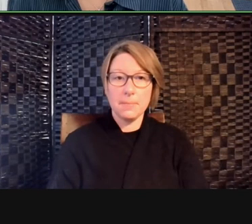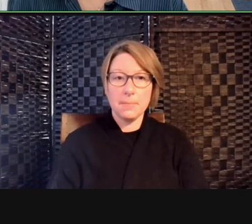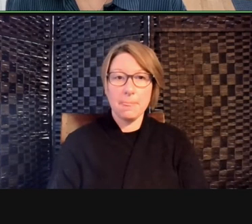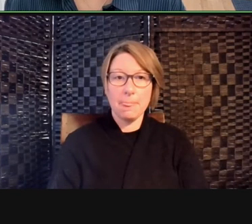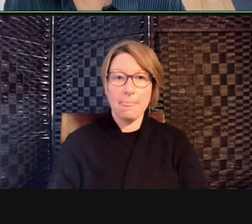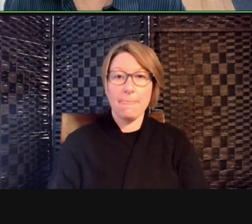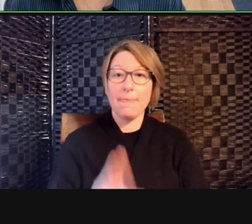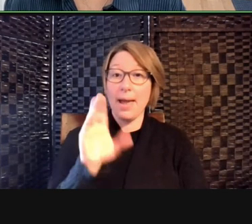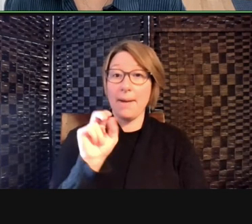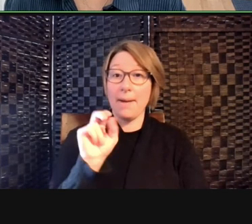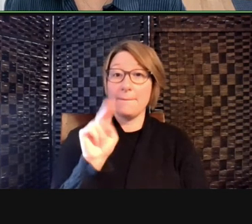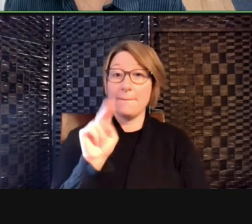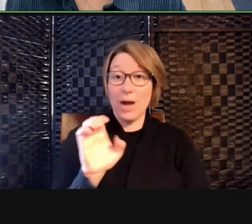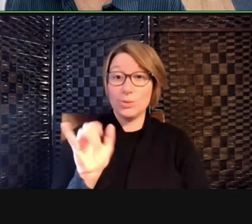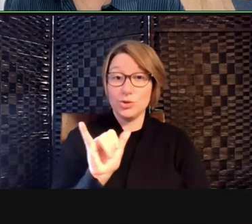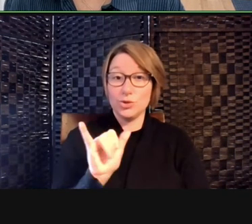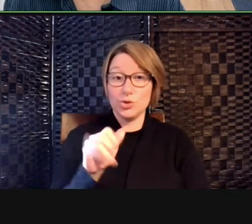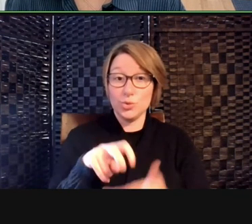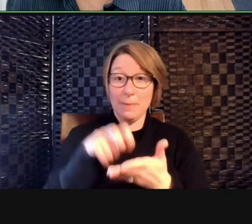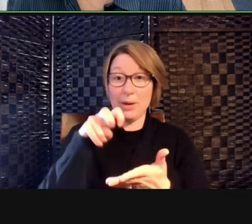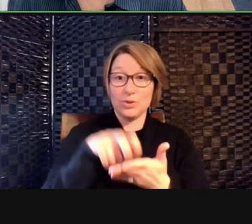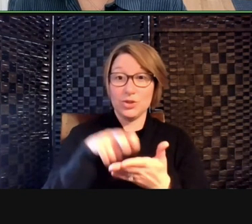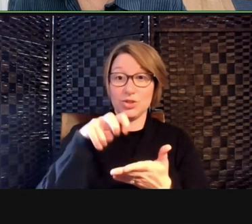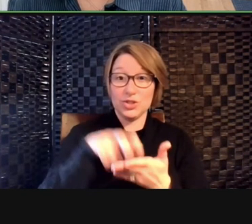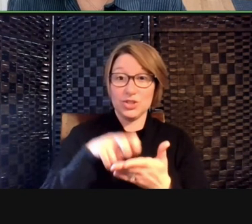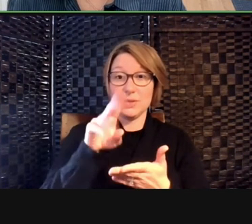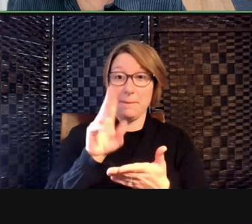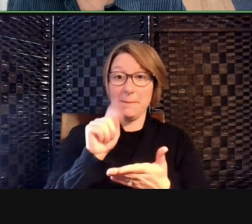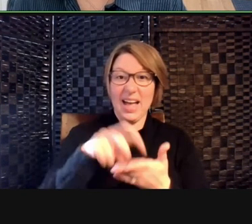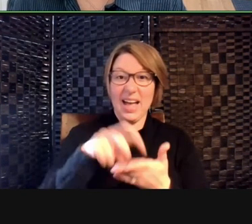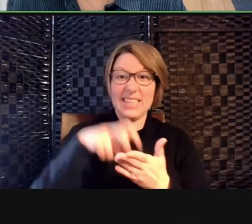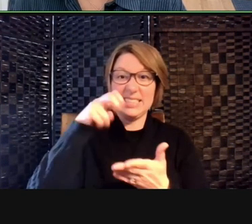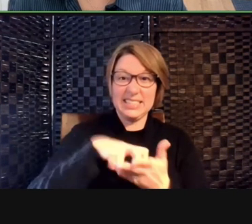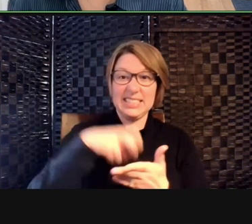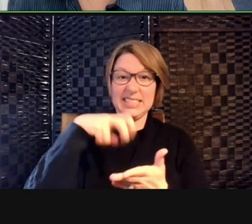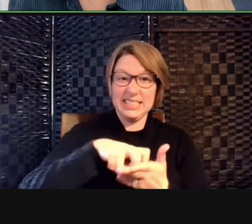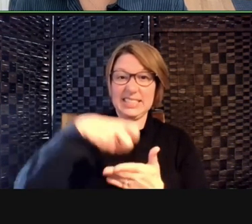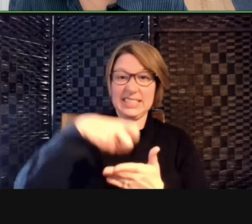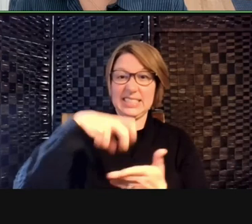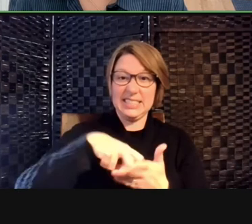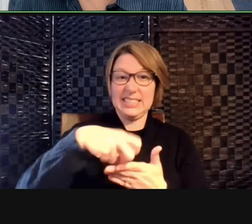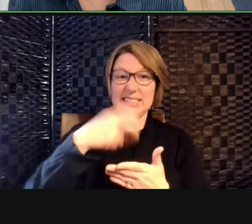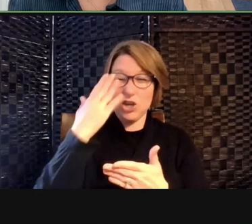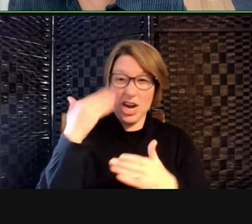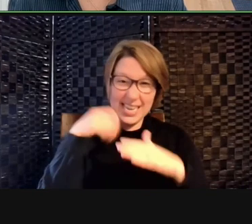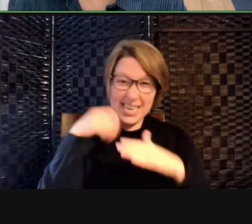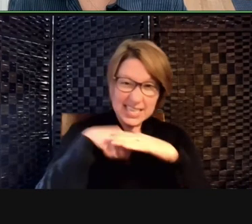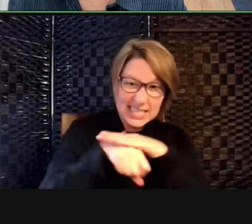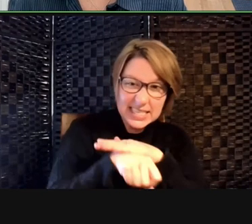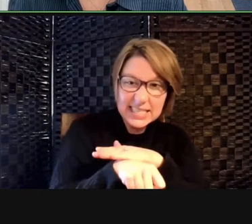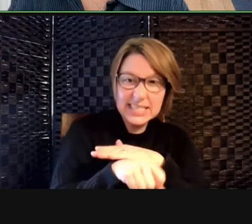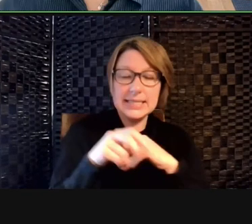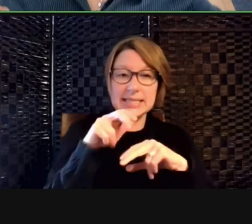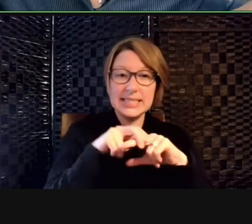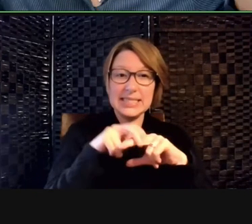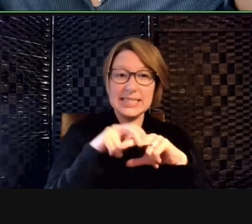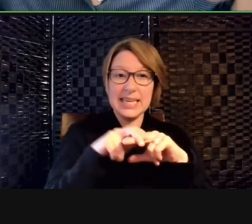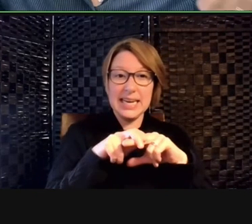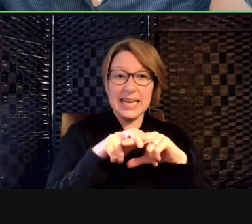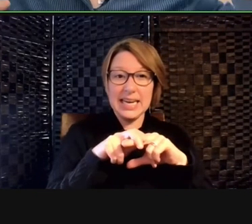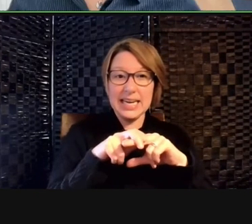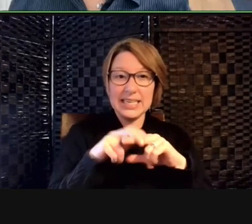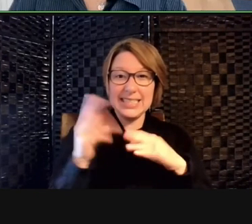and bounce. So she's bouncing her butt really hard down on her feet. Her head's buried deep in the seat. She's wiggling